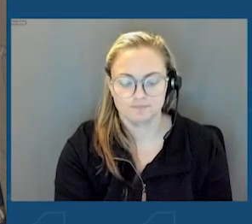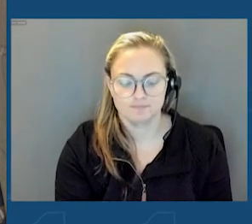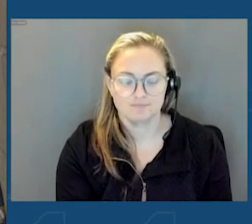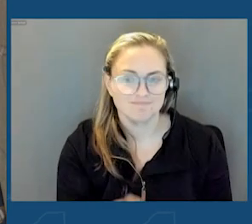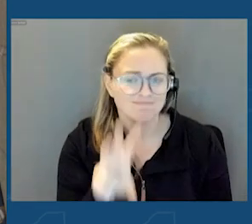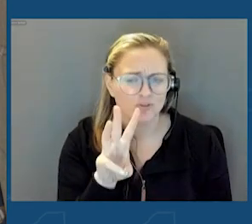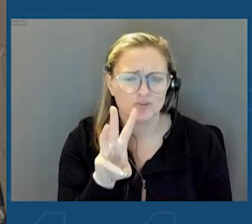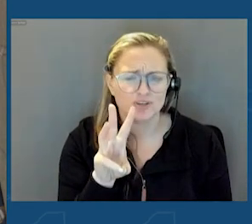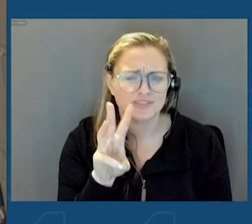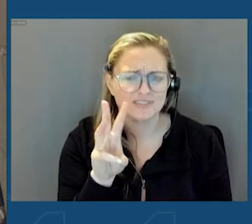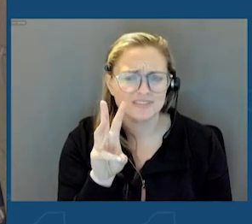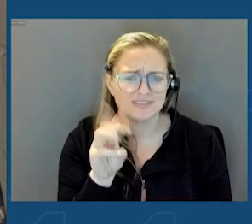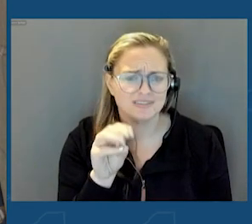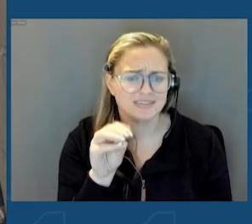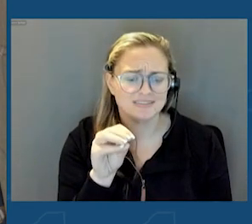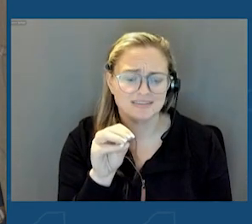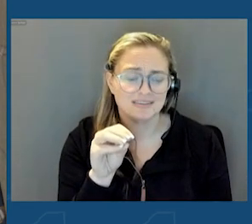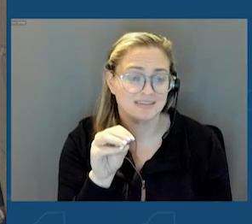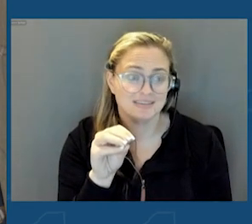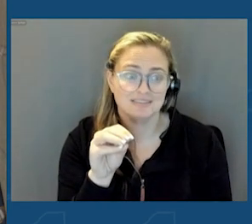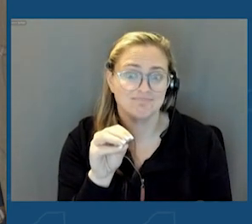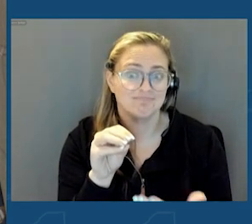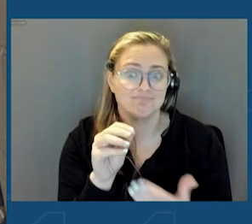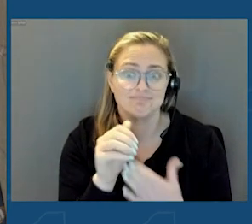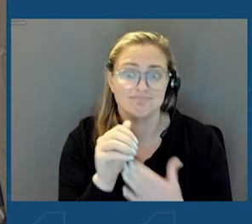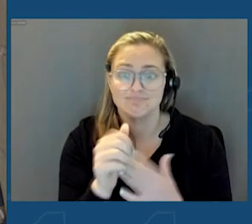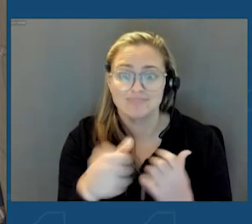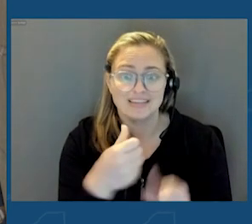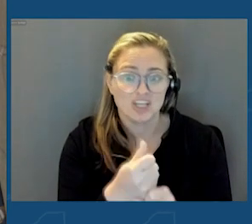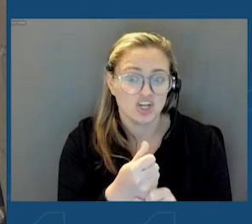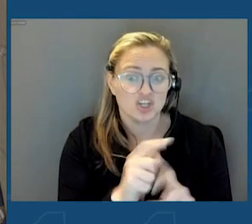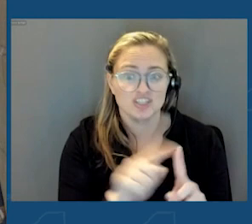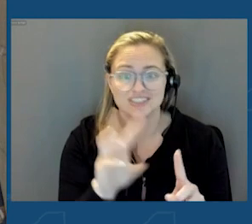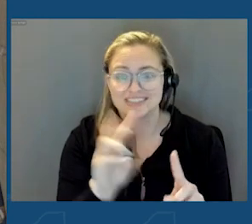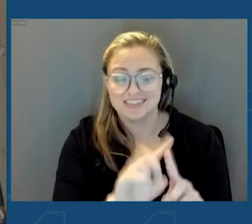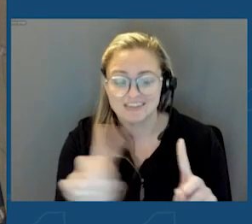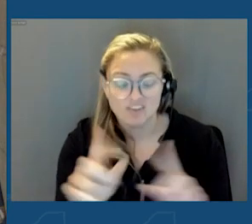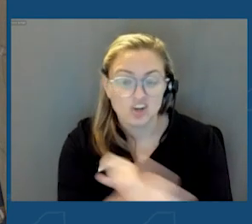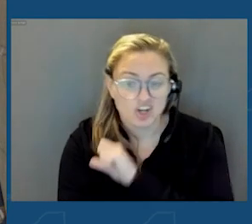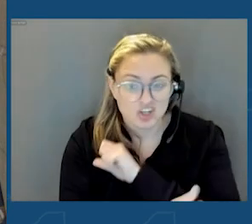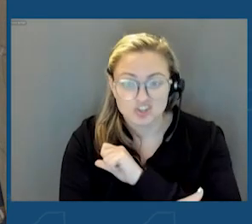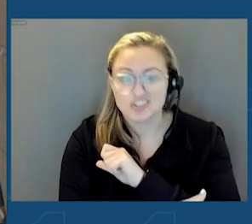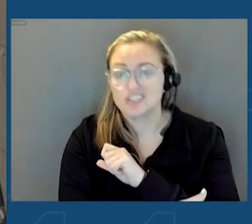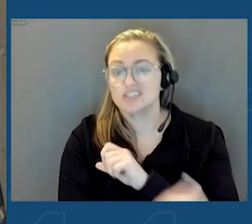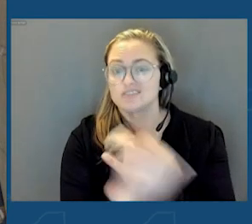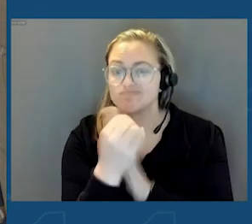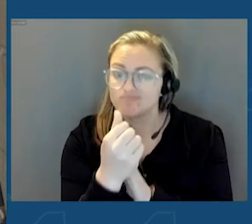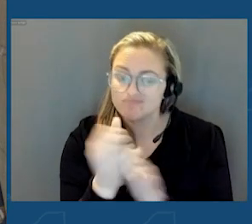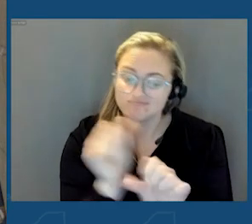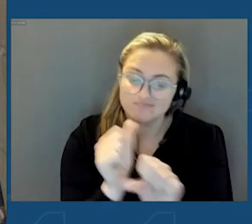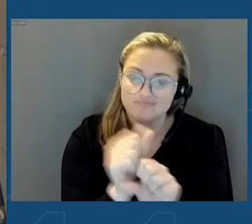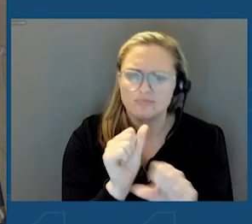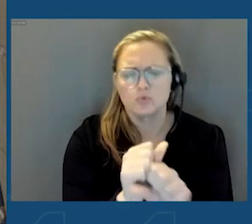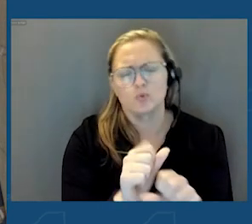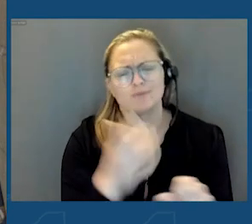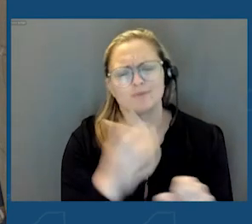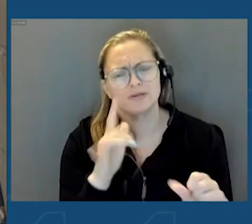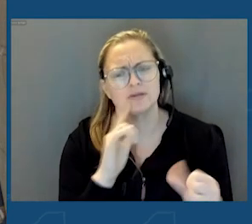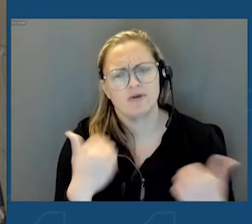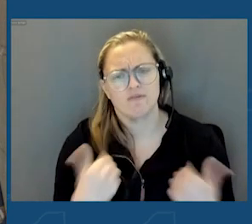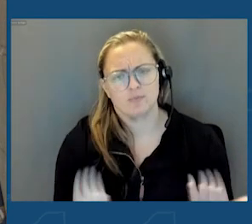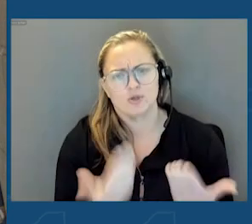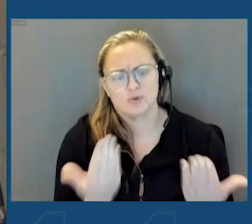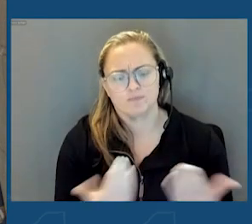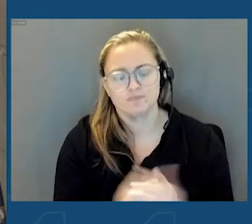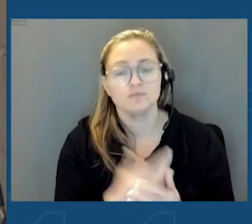60 decades guiding research in over 60 countries, and we are so fortunate to have him right here as well. So that's the